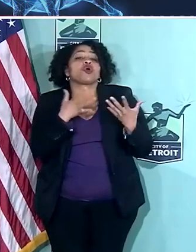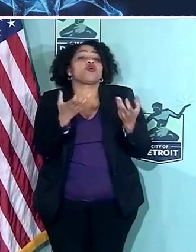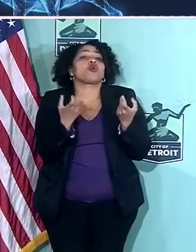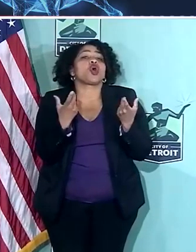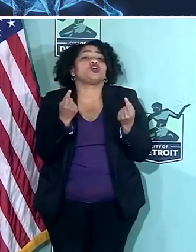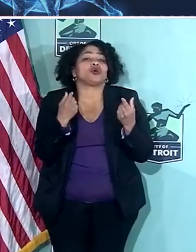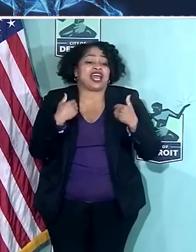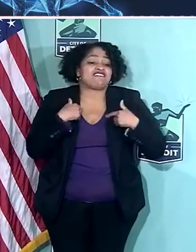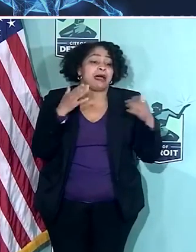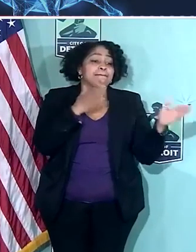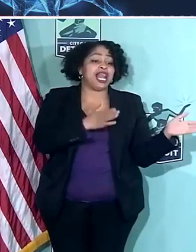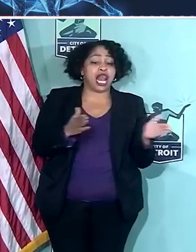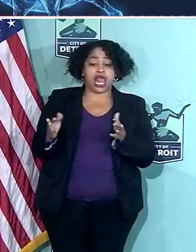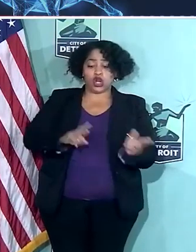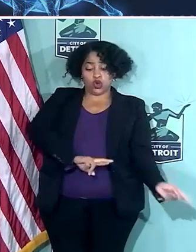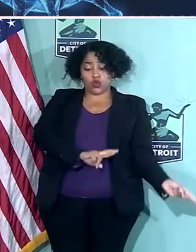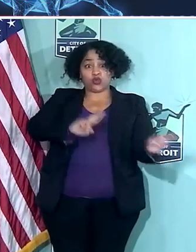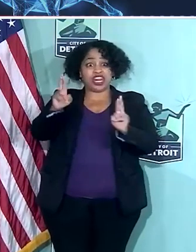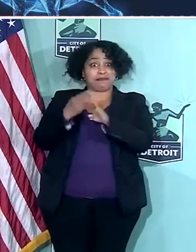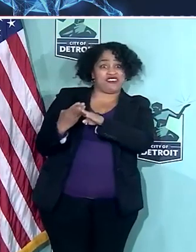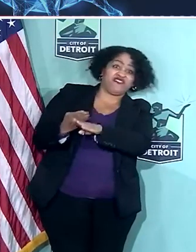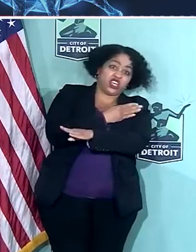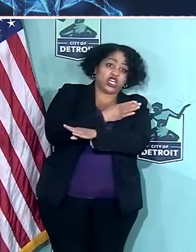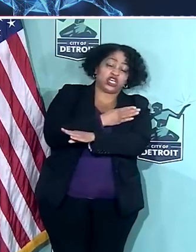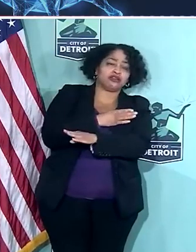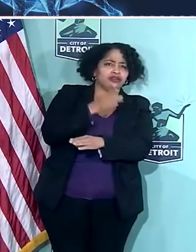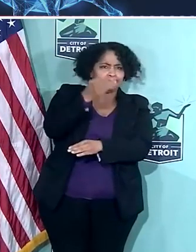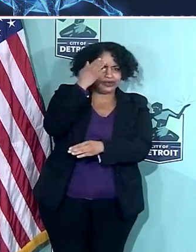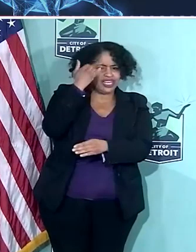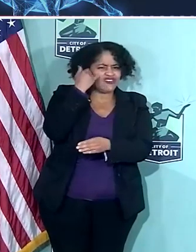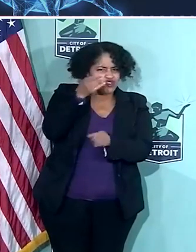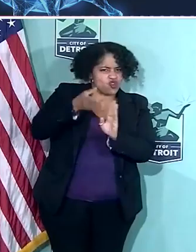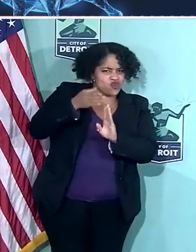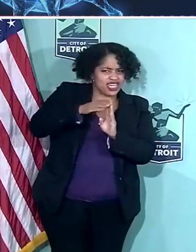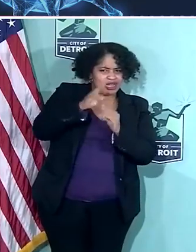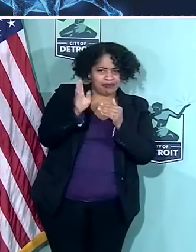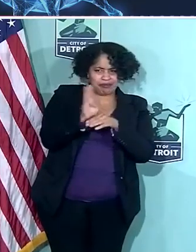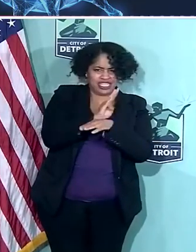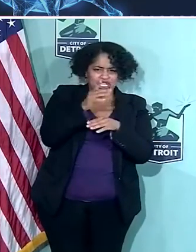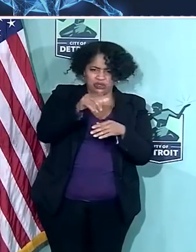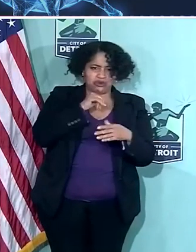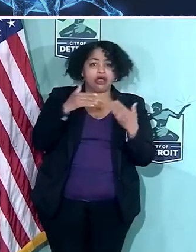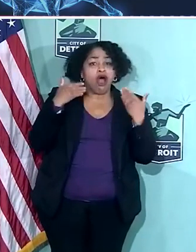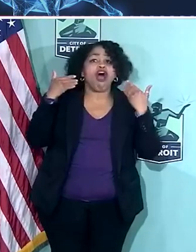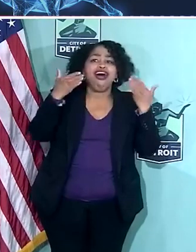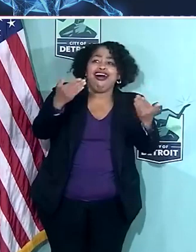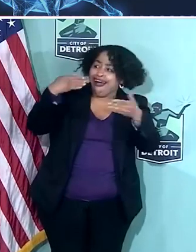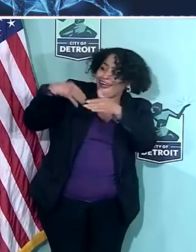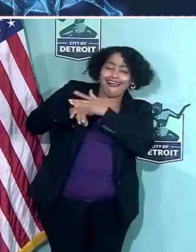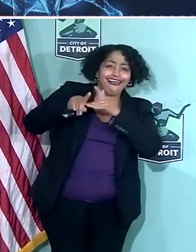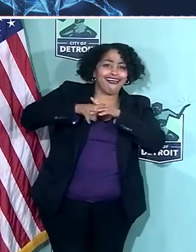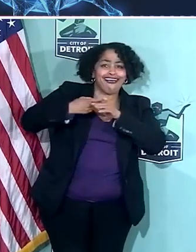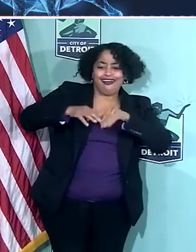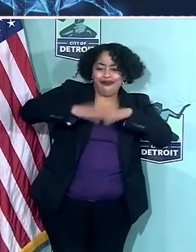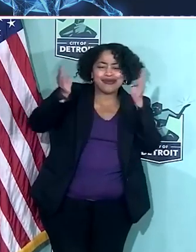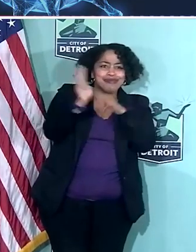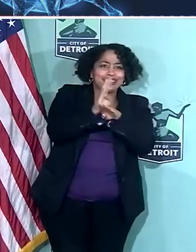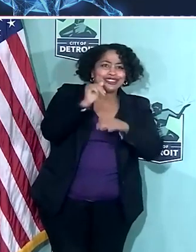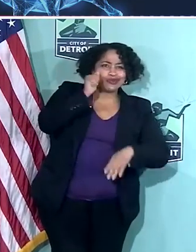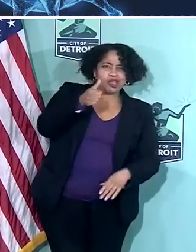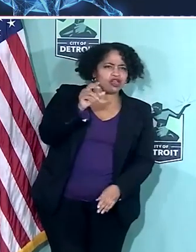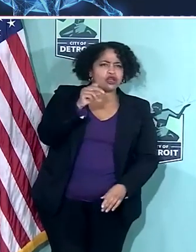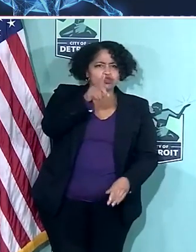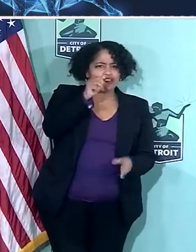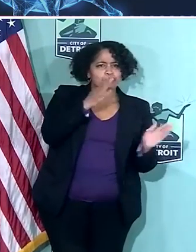was have a plan in place, because anybody who runs a business knows you don't just decide to open the doors tomorrow and flip the switch. You have to